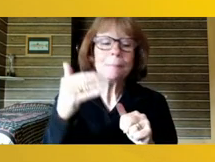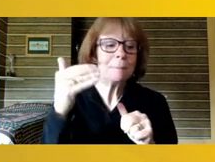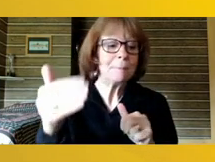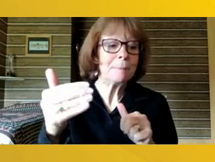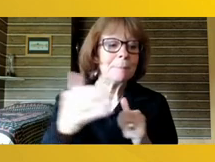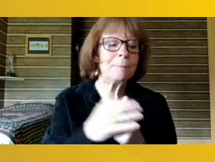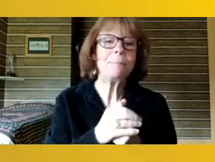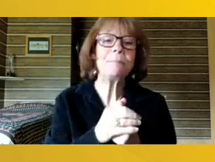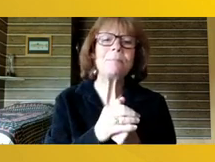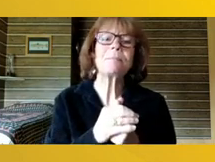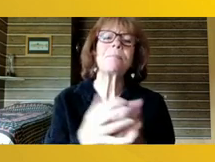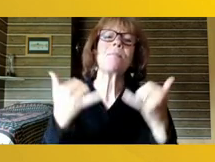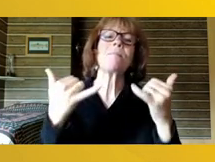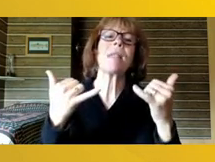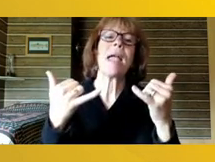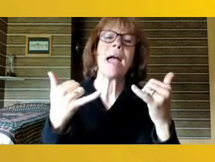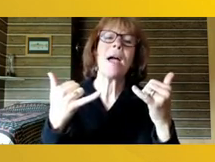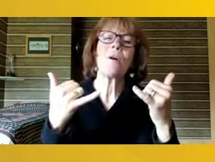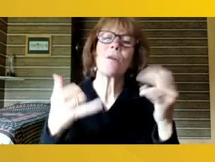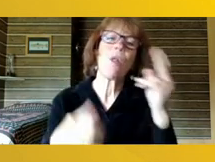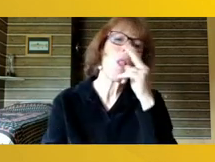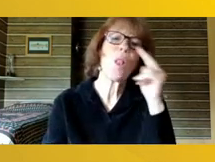So let's go back to those